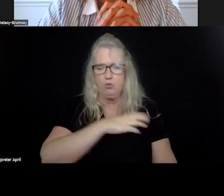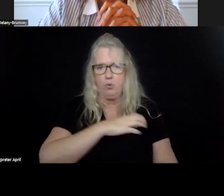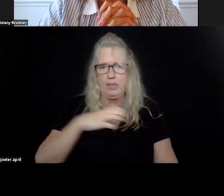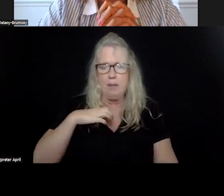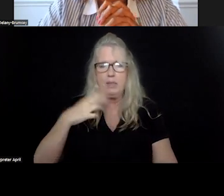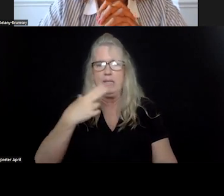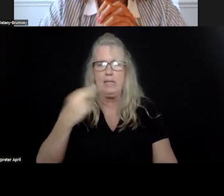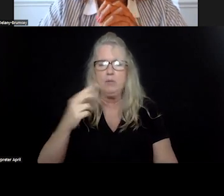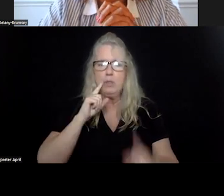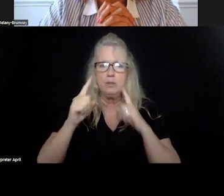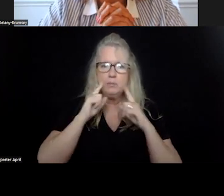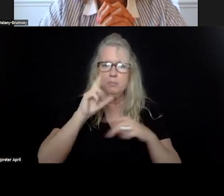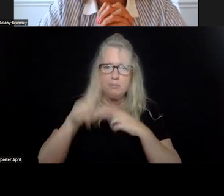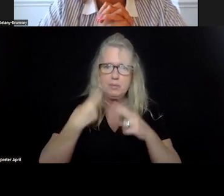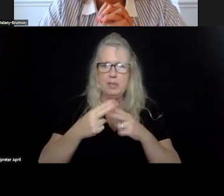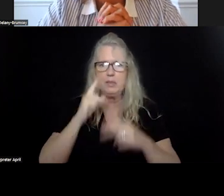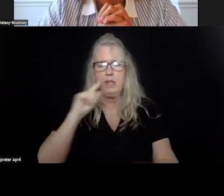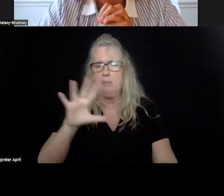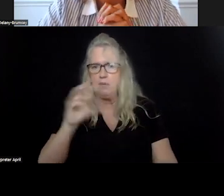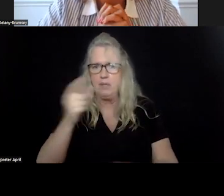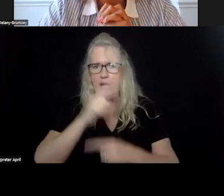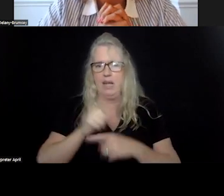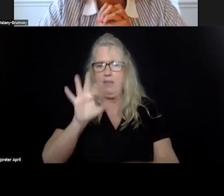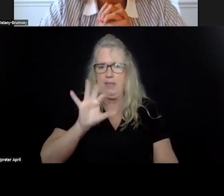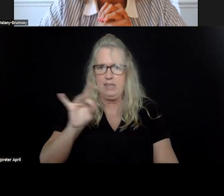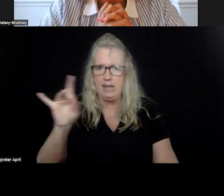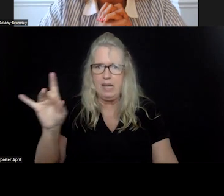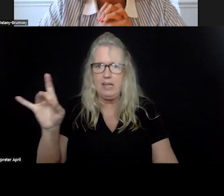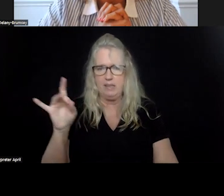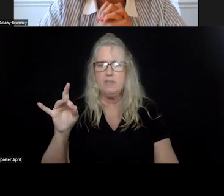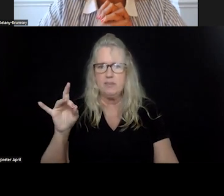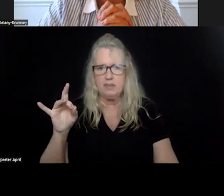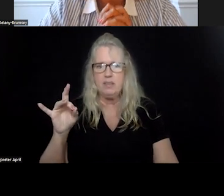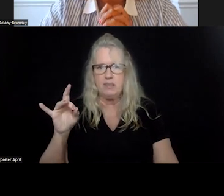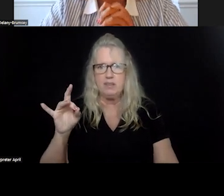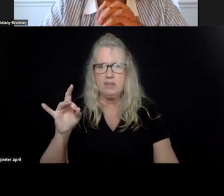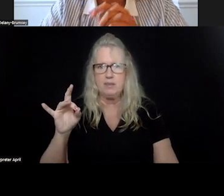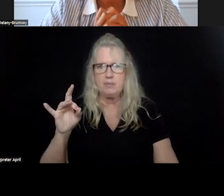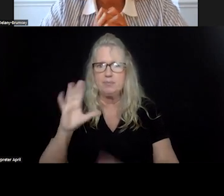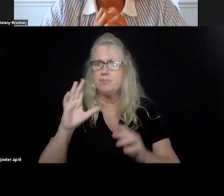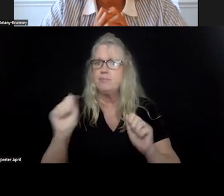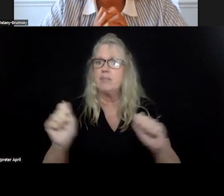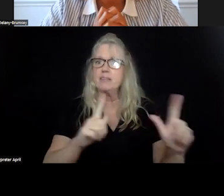will be speaking about CCBHCs and the 988 Continuum. Next slide.